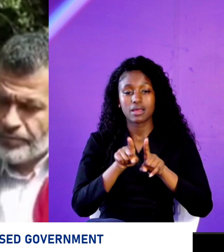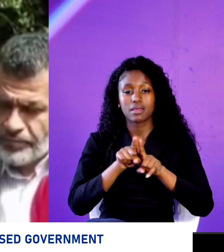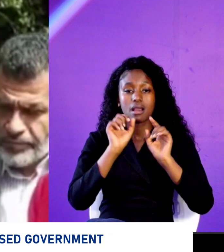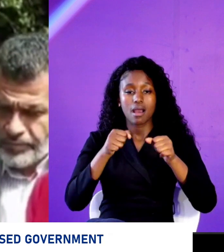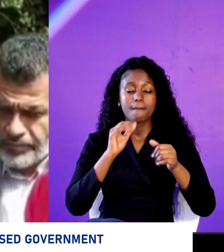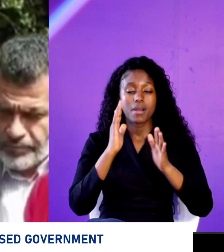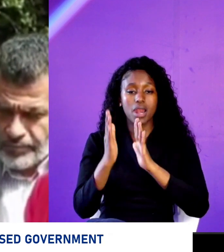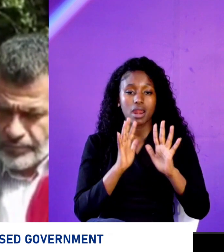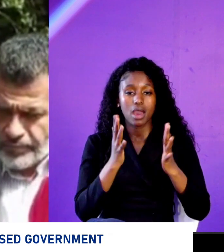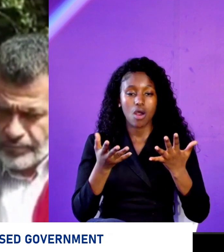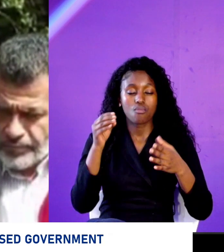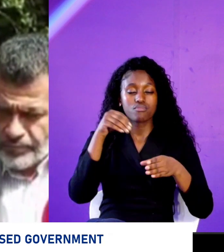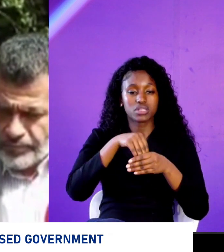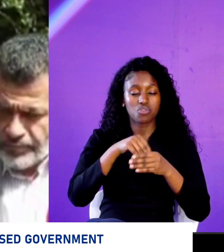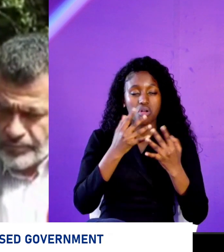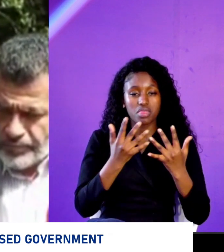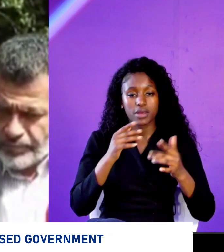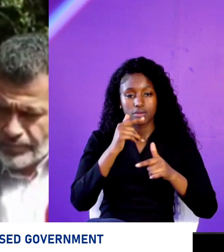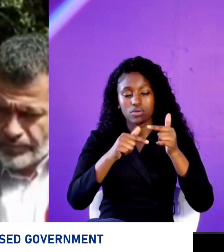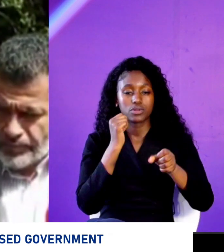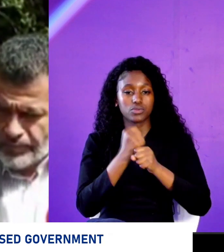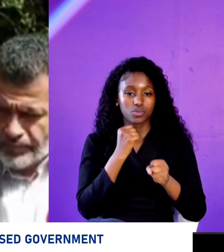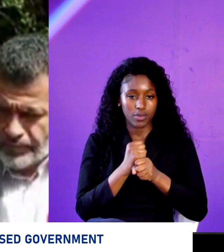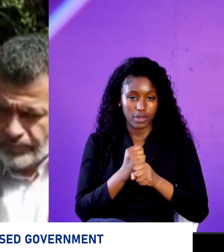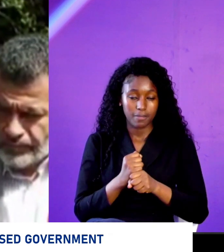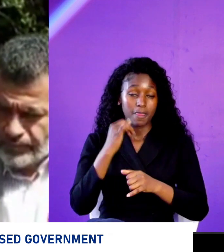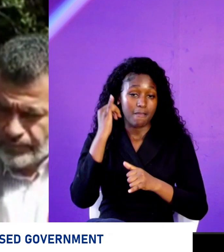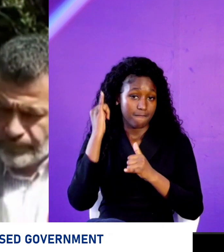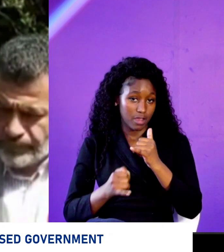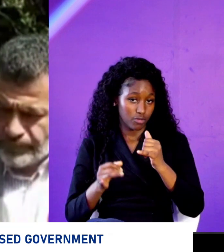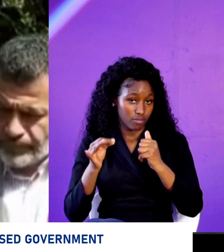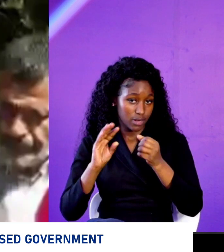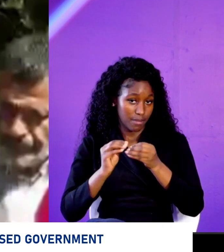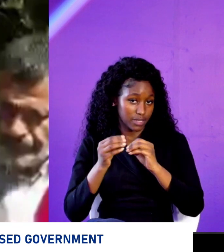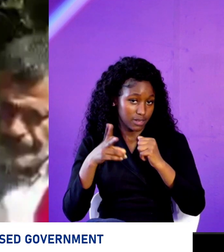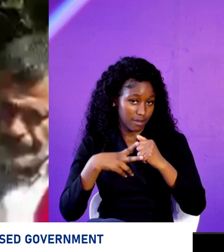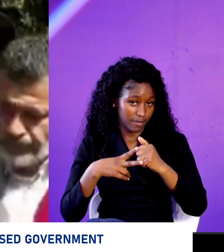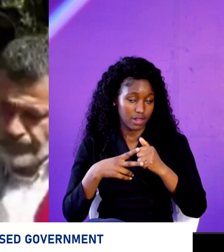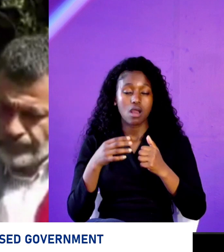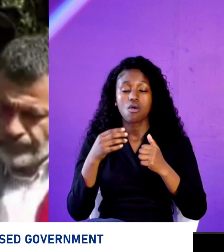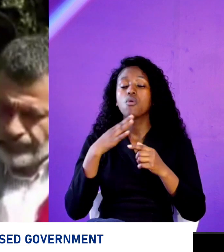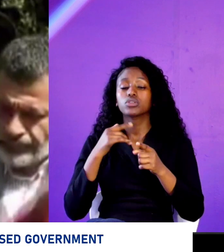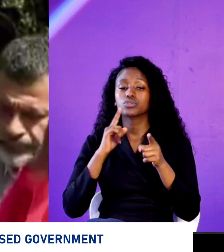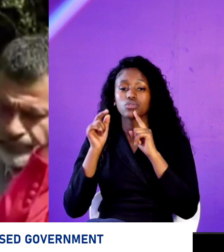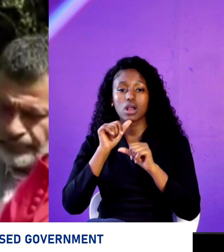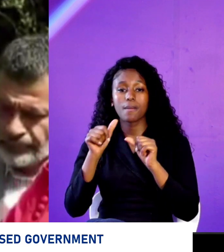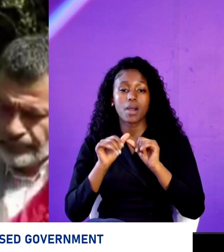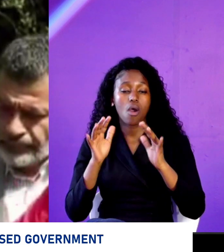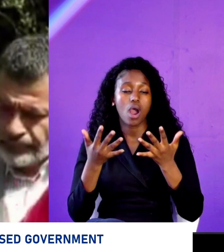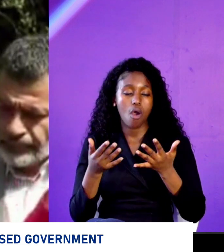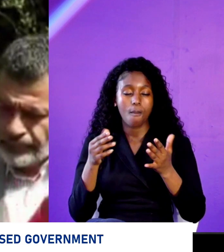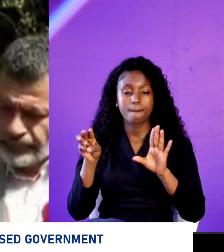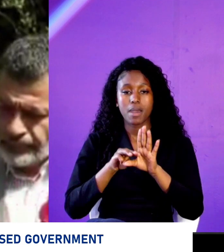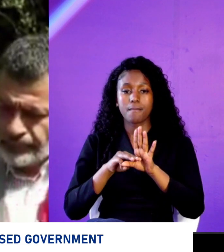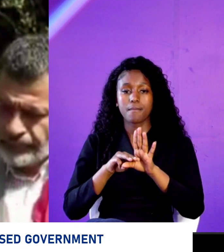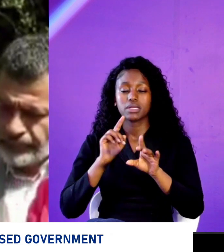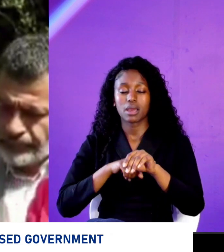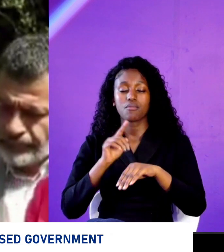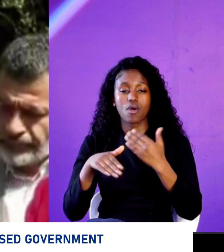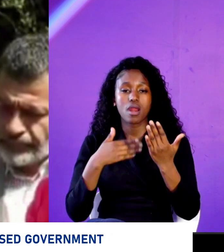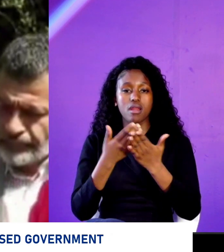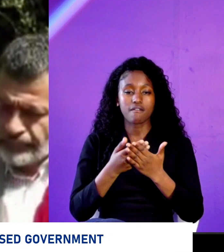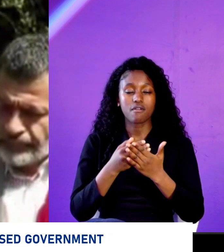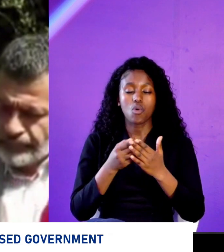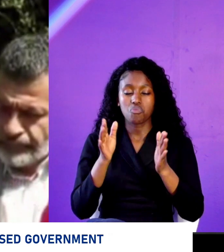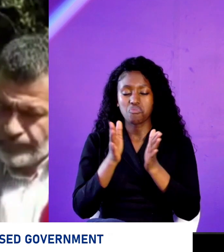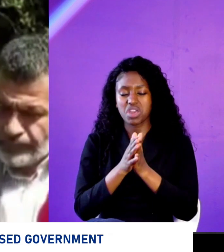reorganization, and internal strengthening. Lastly, that while members arrived here with different viewpoints on many issues within